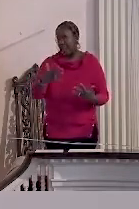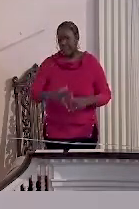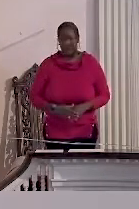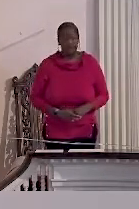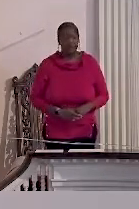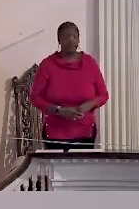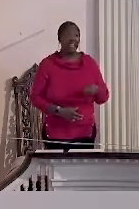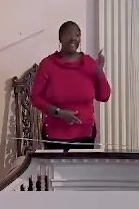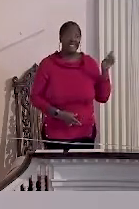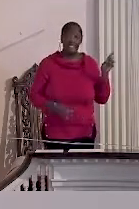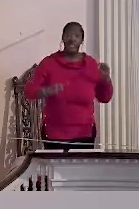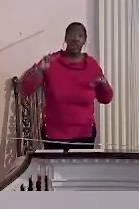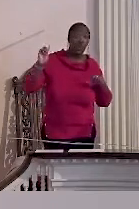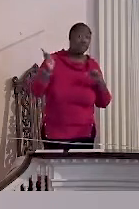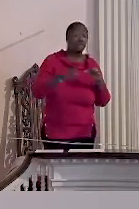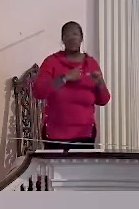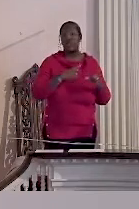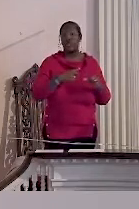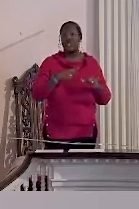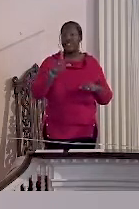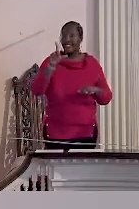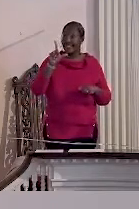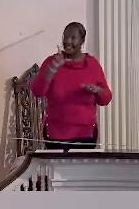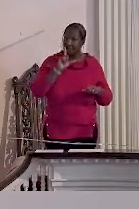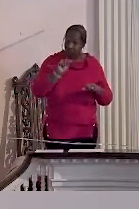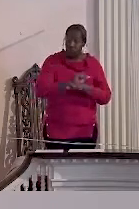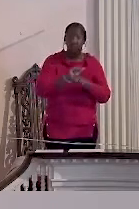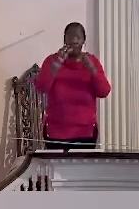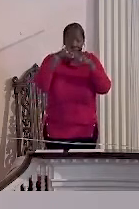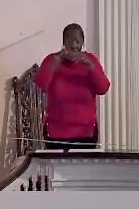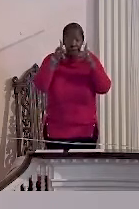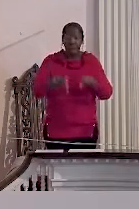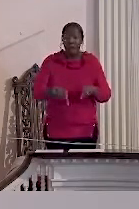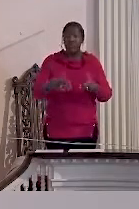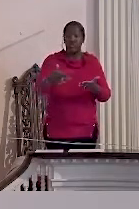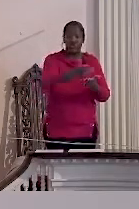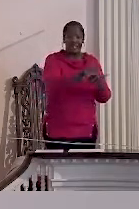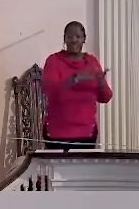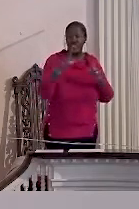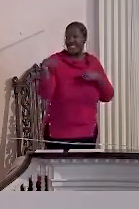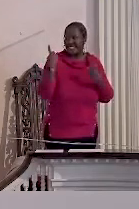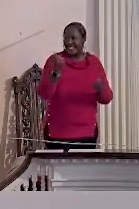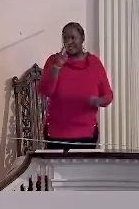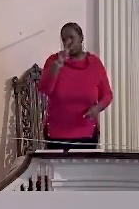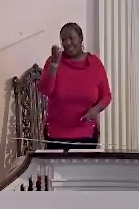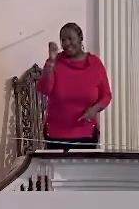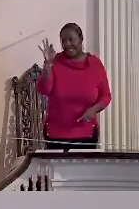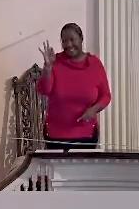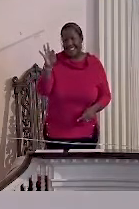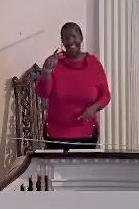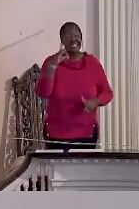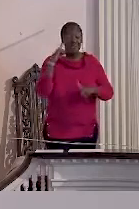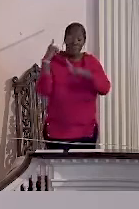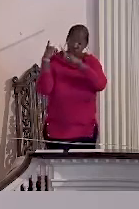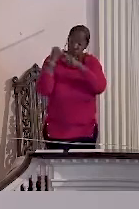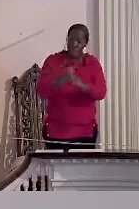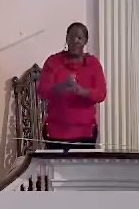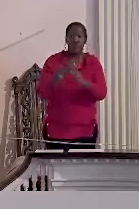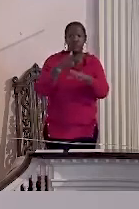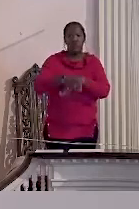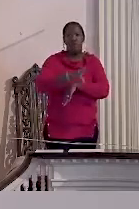our first live one since 2019, and it's a tradition at All Souls for over 60